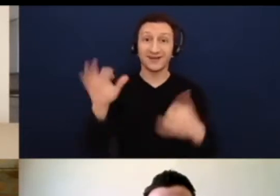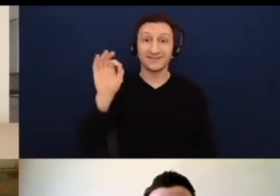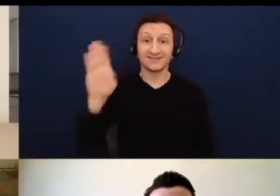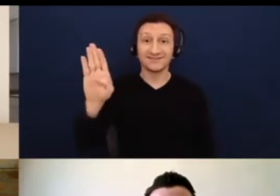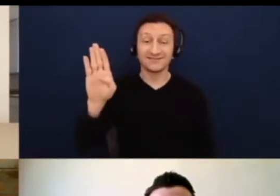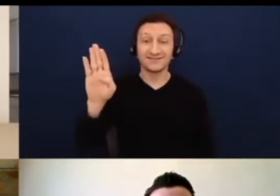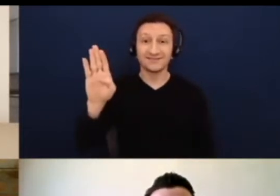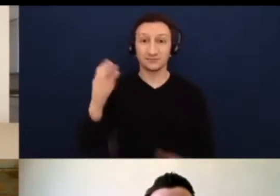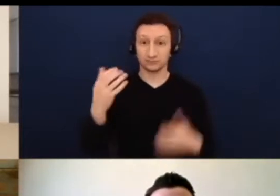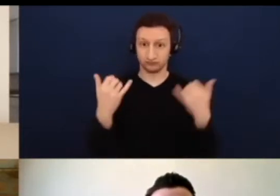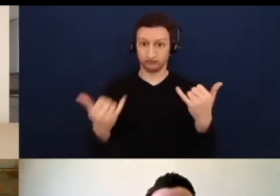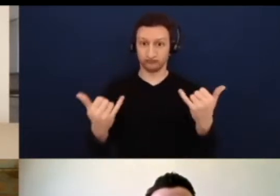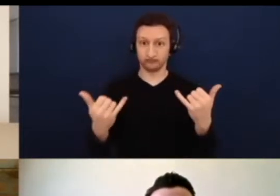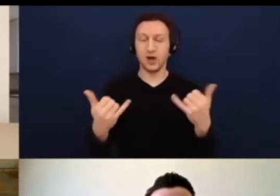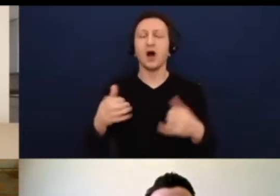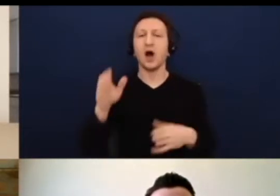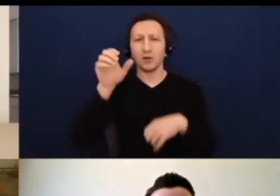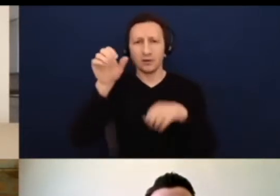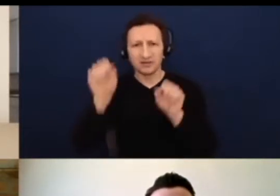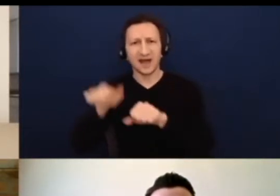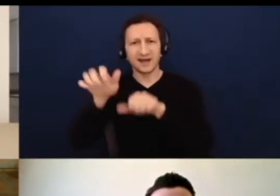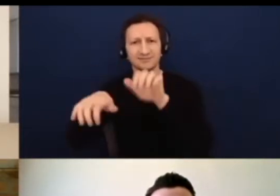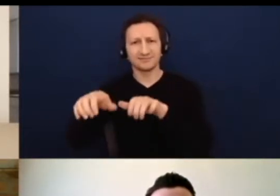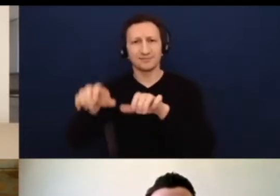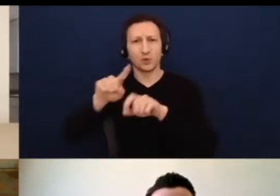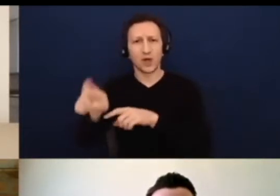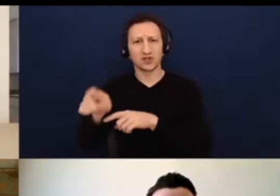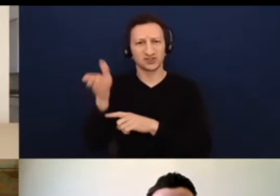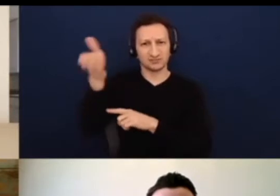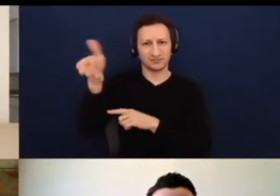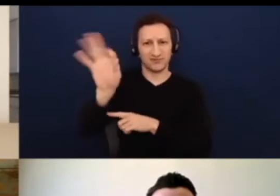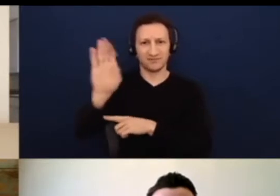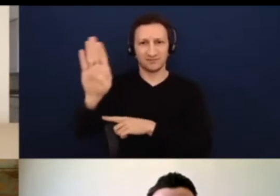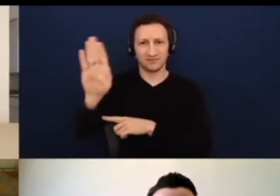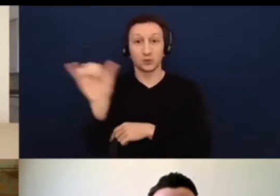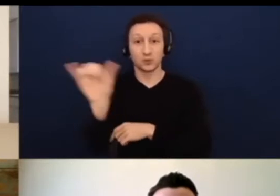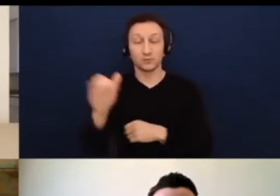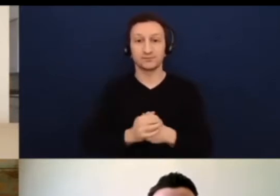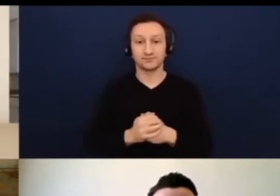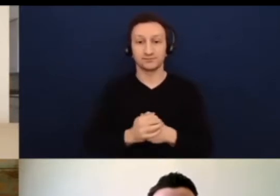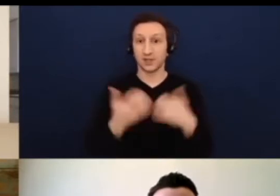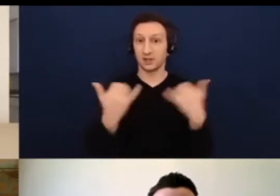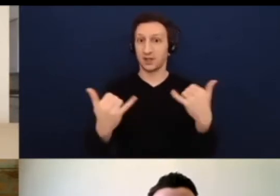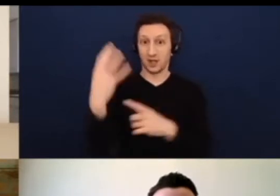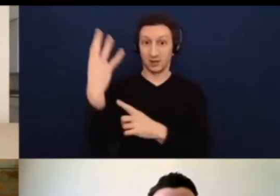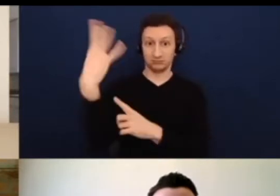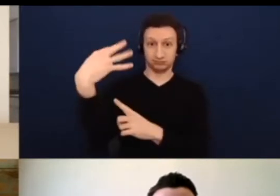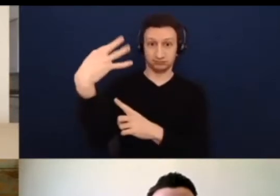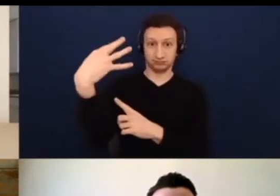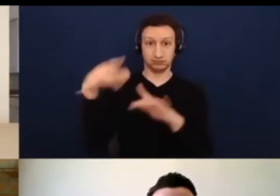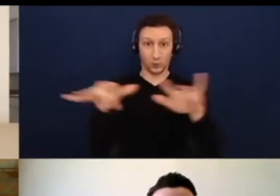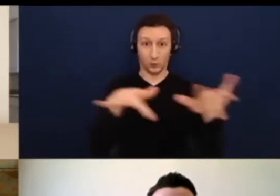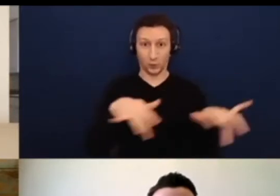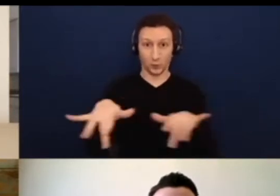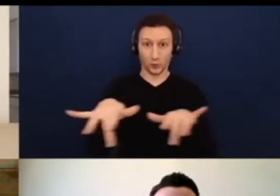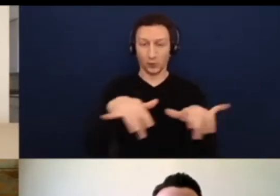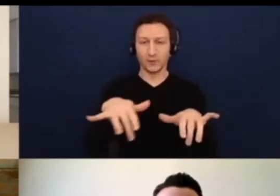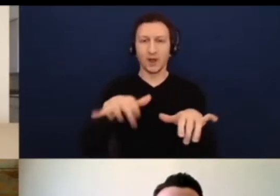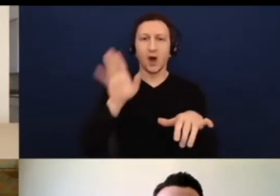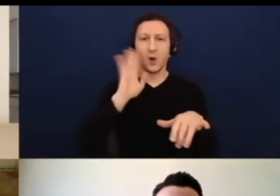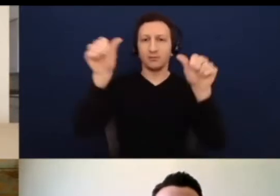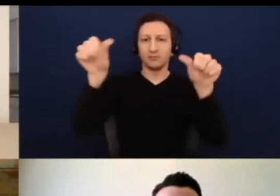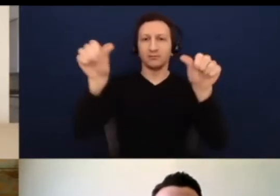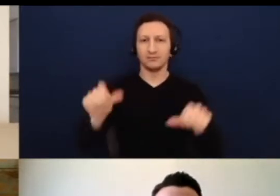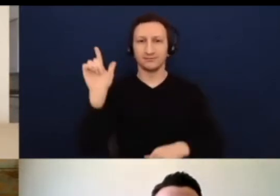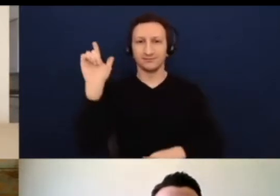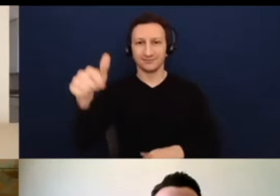be monitoring for questions there too. This panel is being recorded and will be available later after this event concludes. A higher